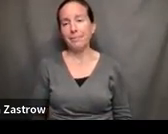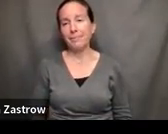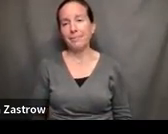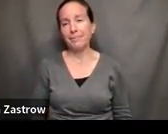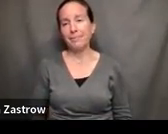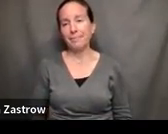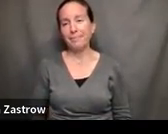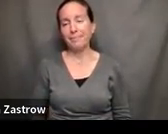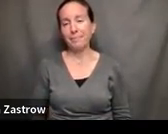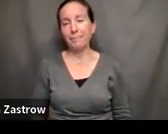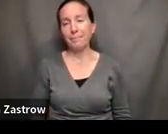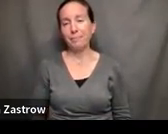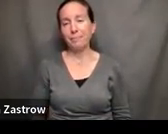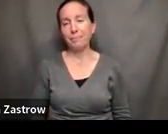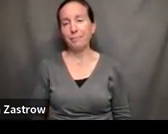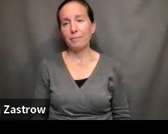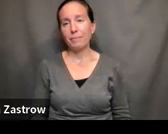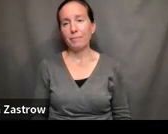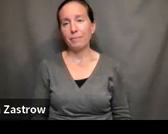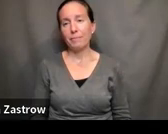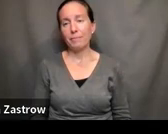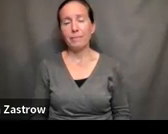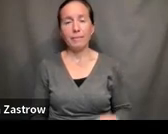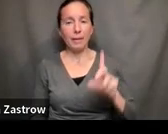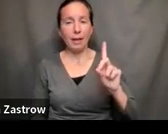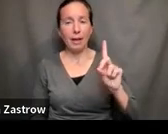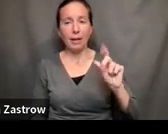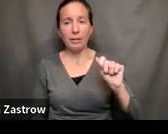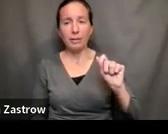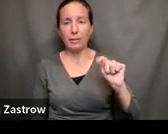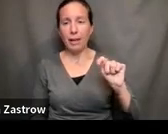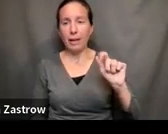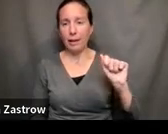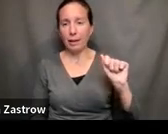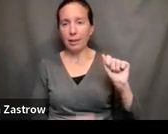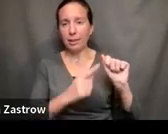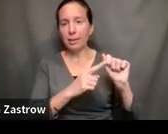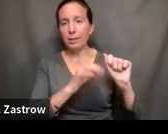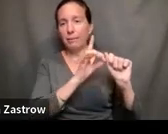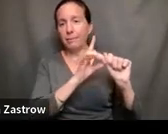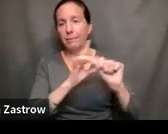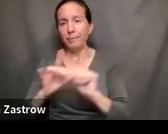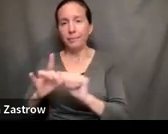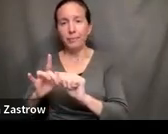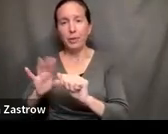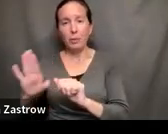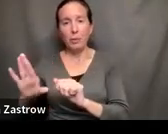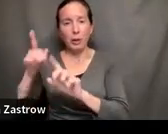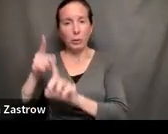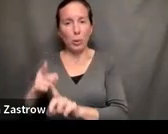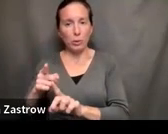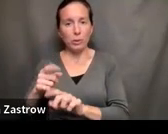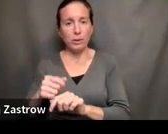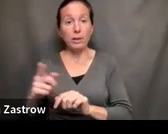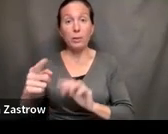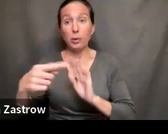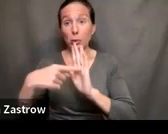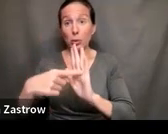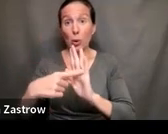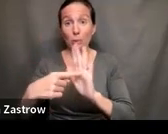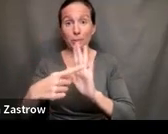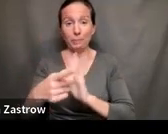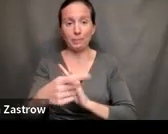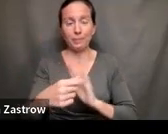really tied to the students' goals. So I have a real life example here.